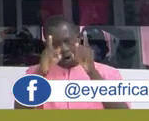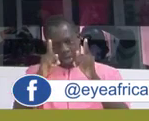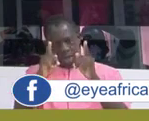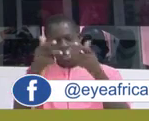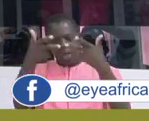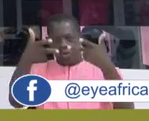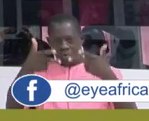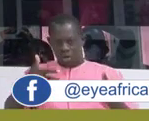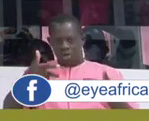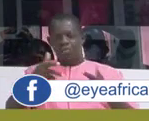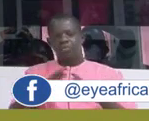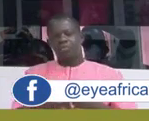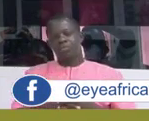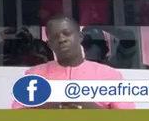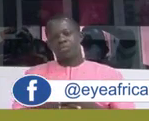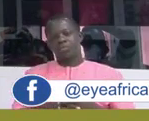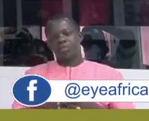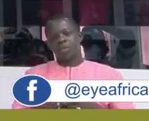He said to me,